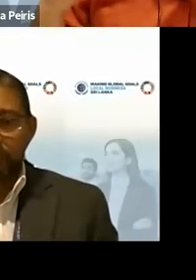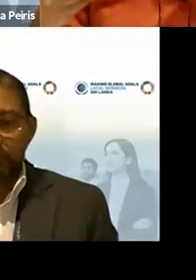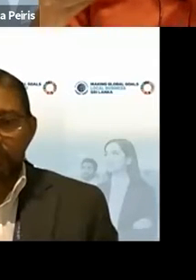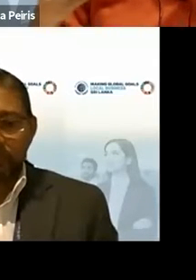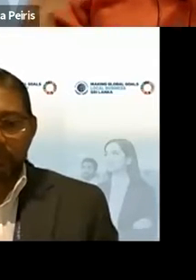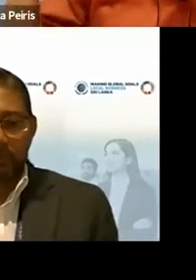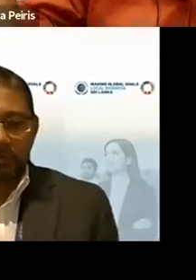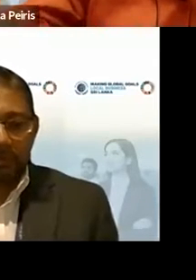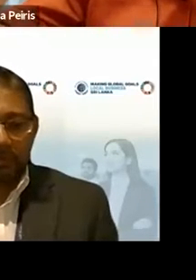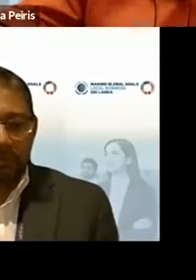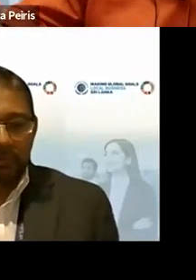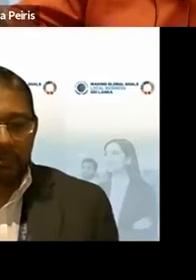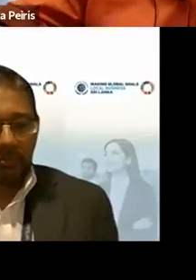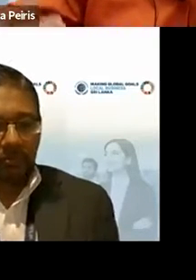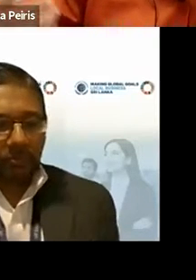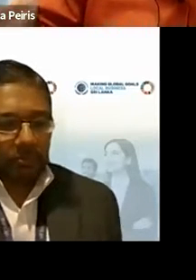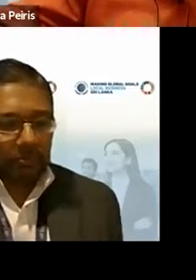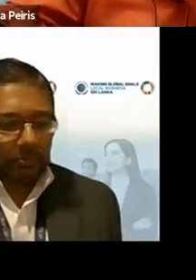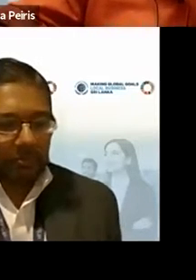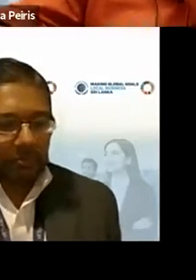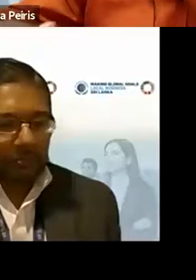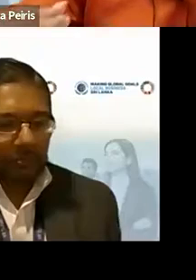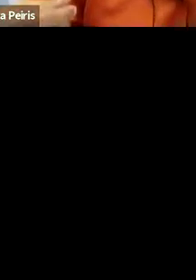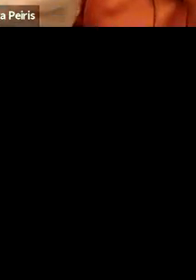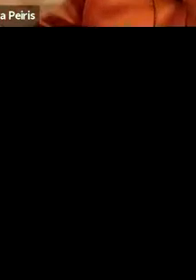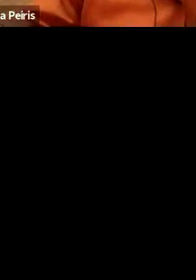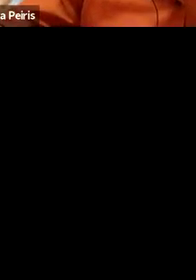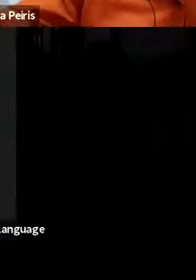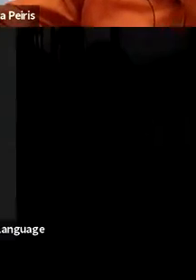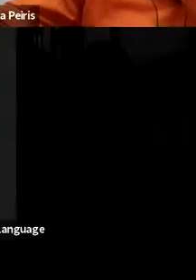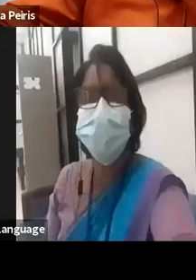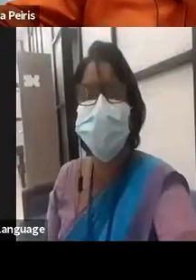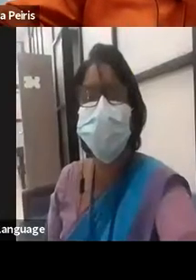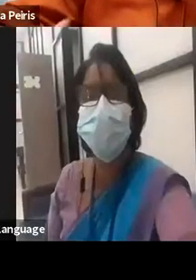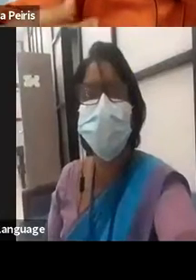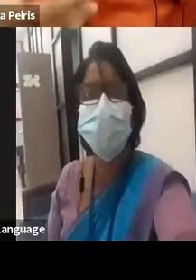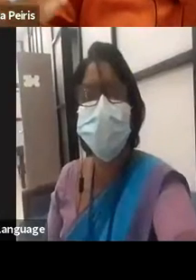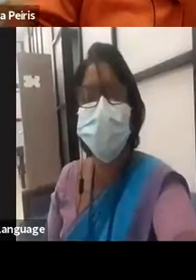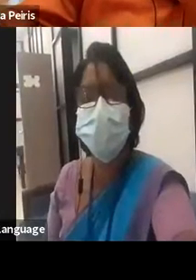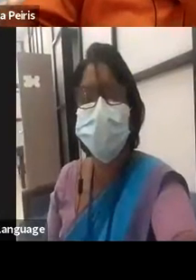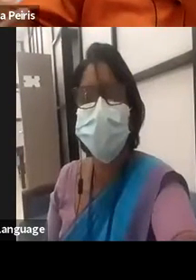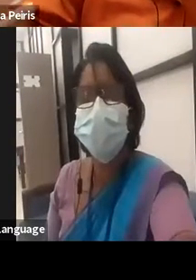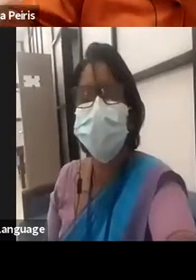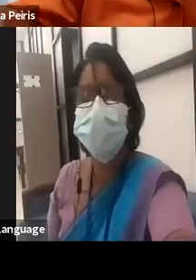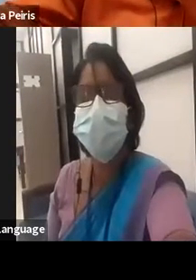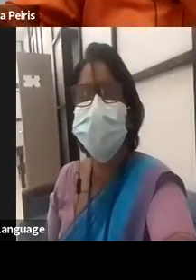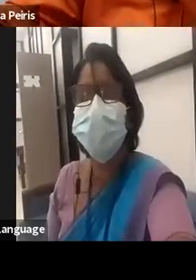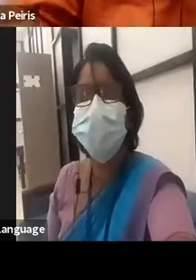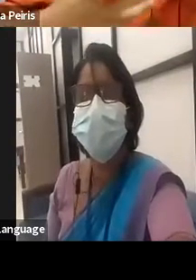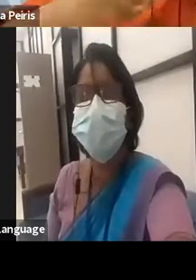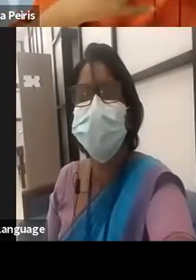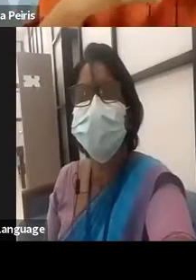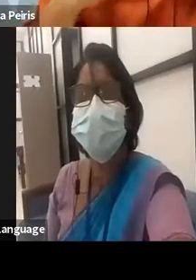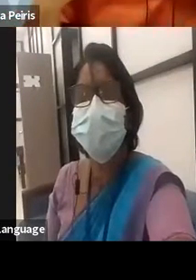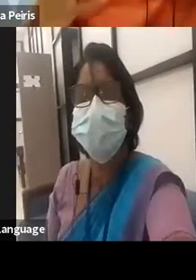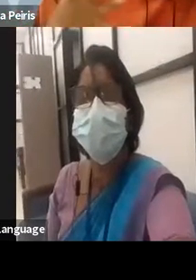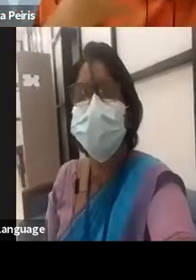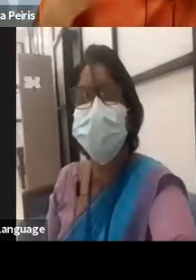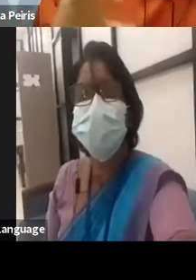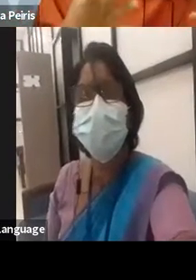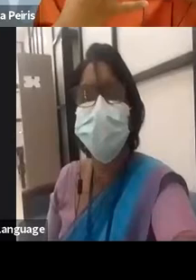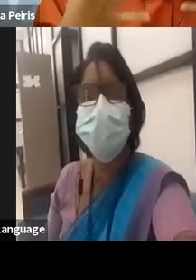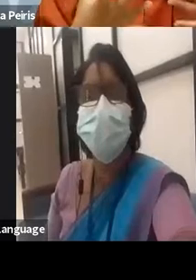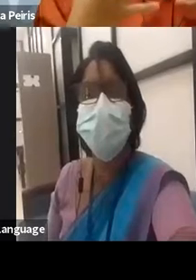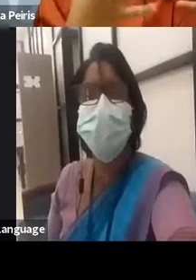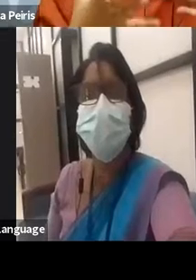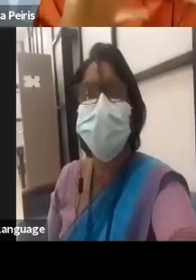have assistance when it comes to their health. They need leadership training. They need to understand how to save. So in essence, what we